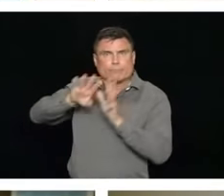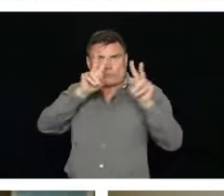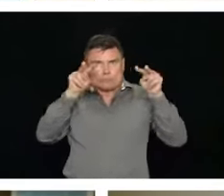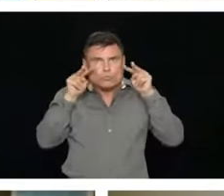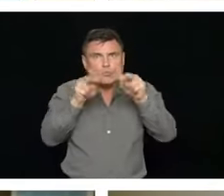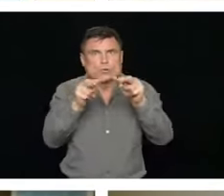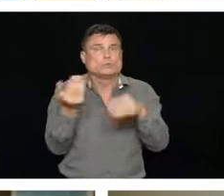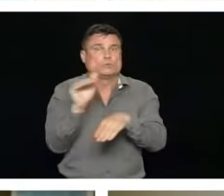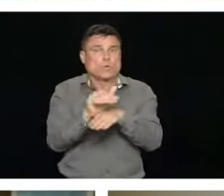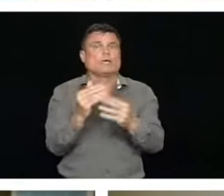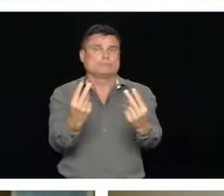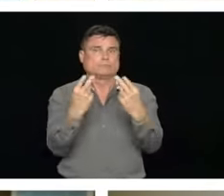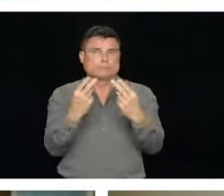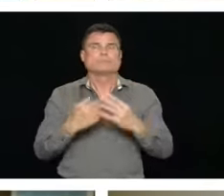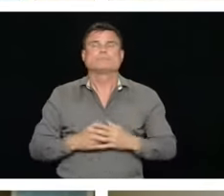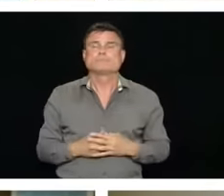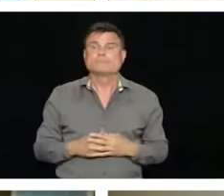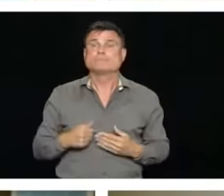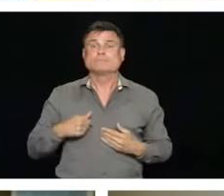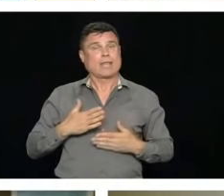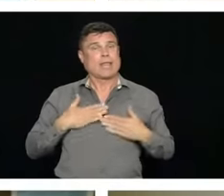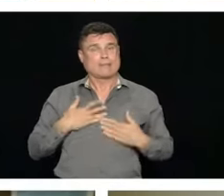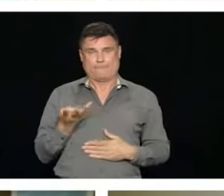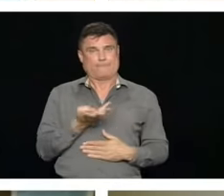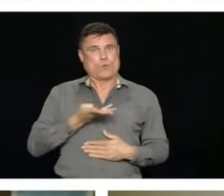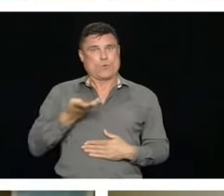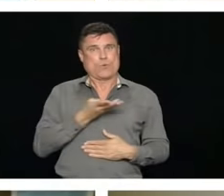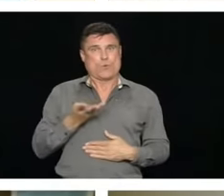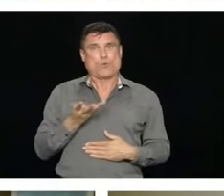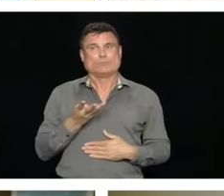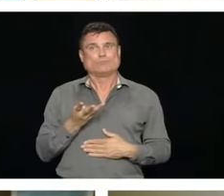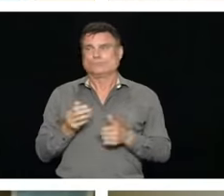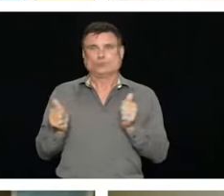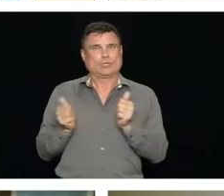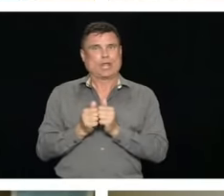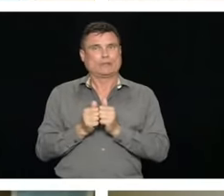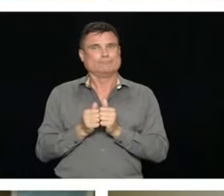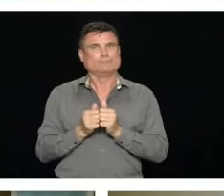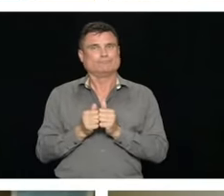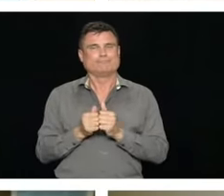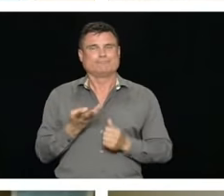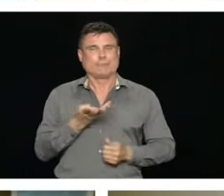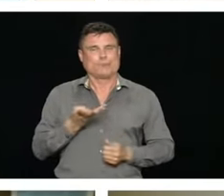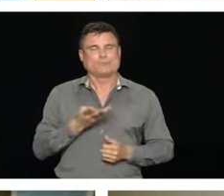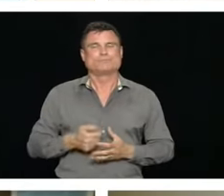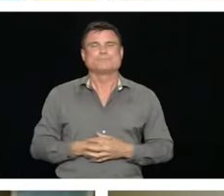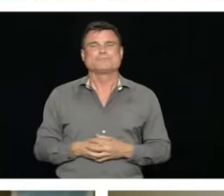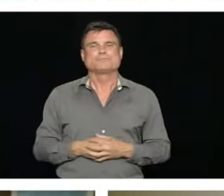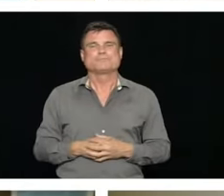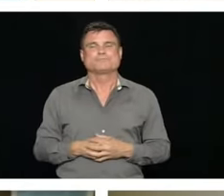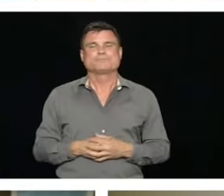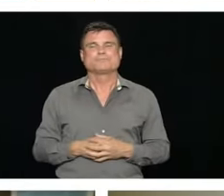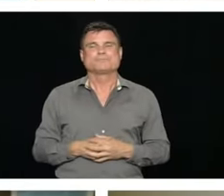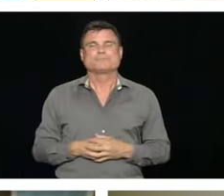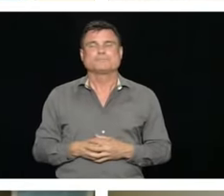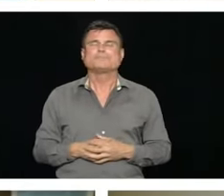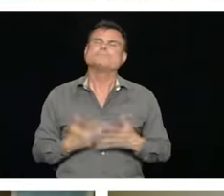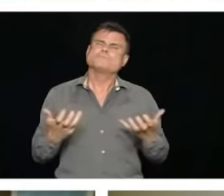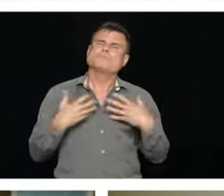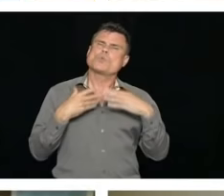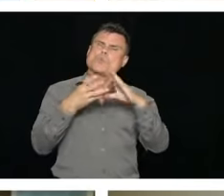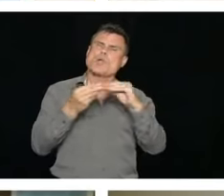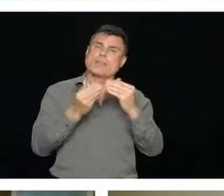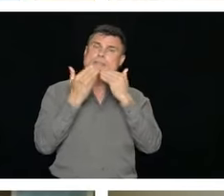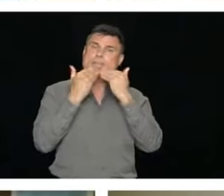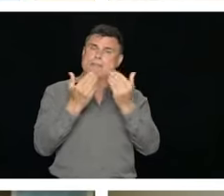PHO. I want to first just begin by thanking so many British Columbians for working in collaboration to get